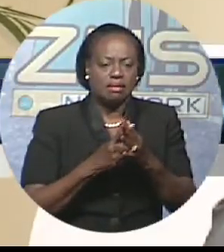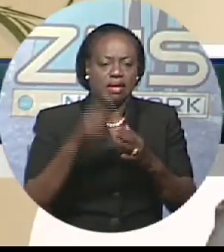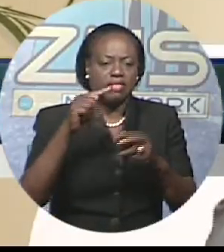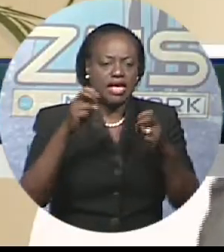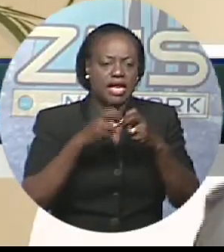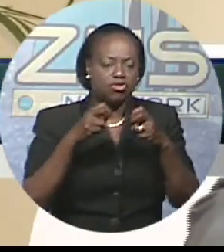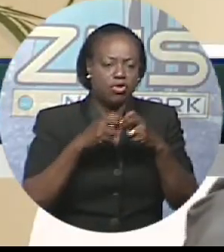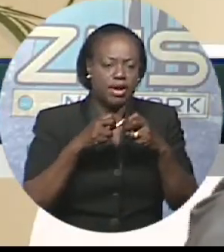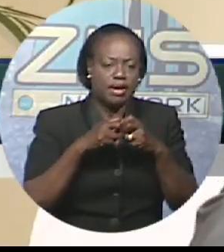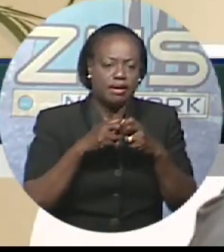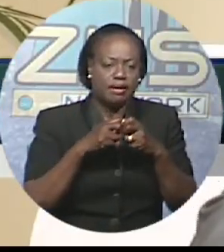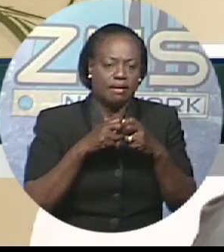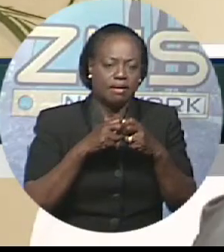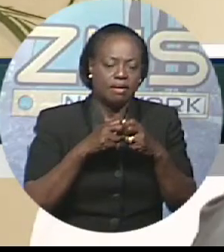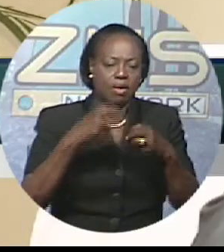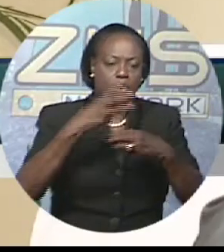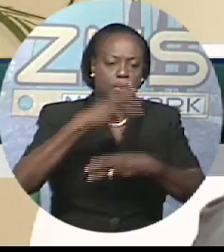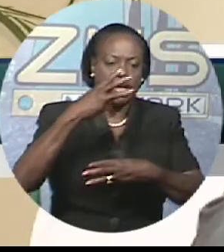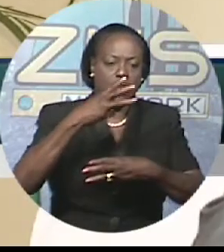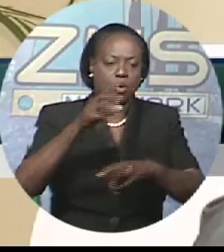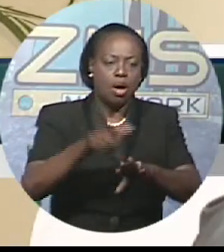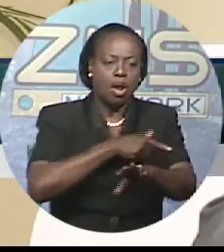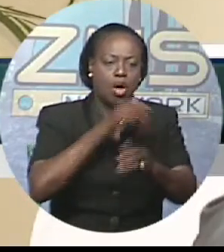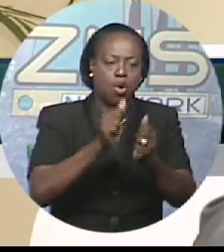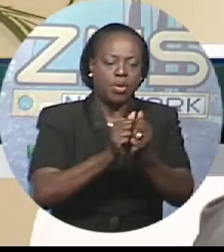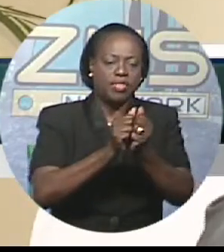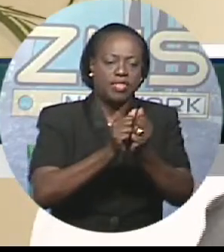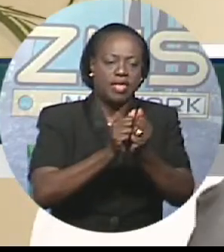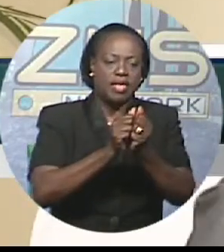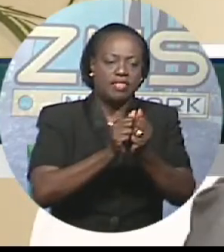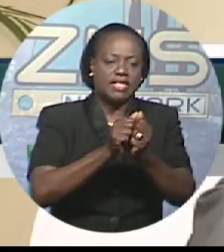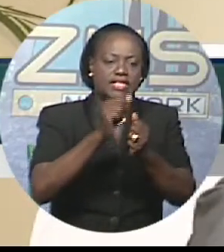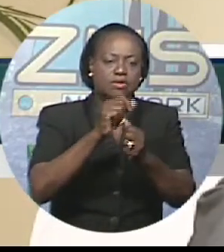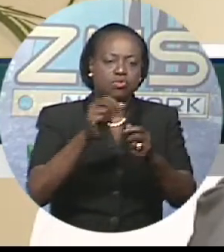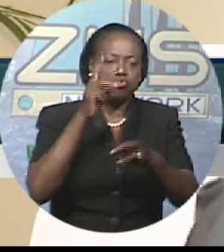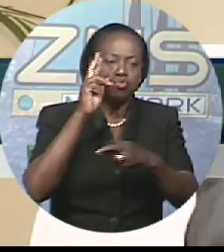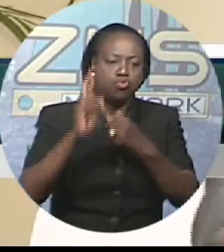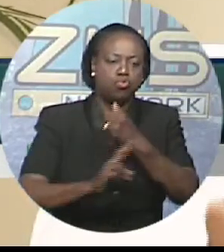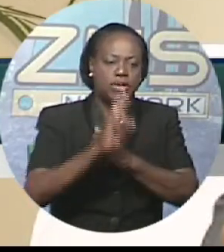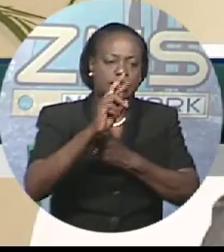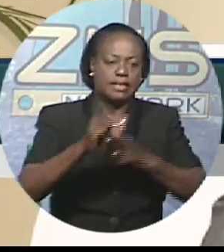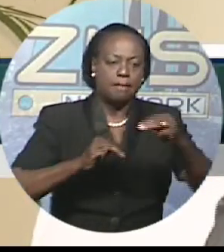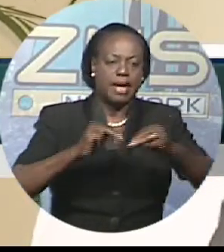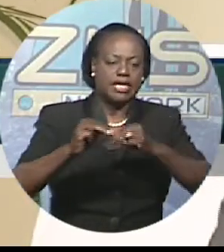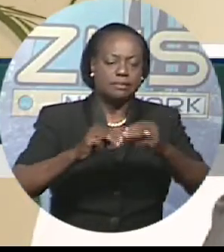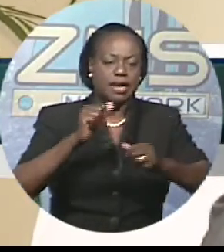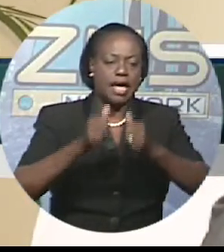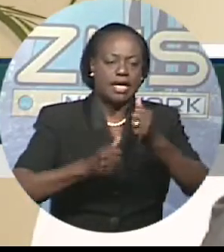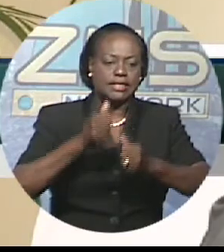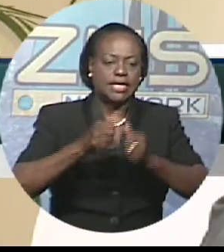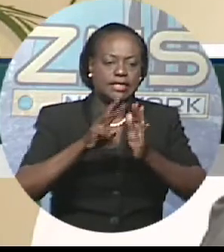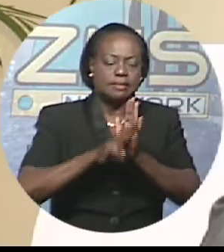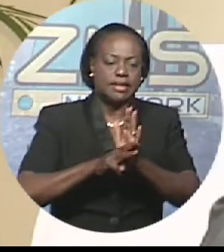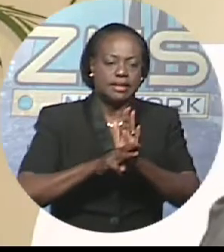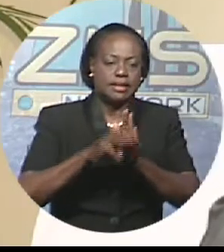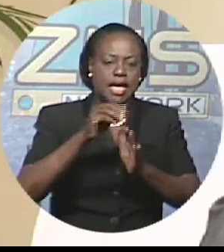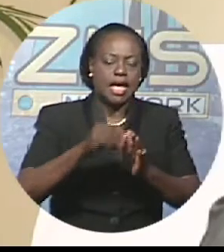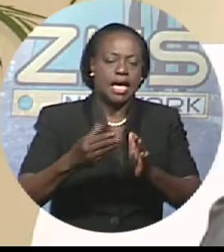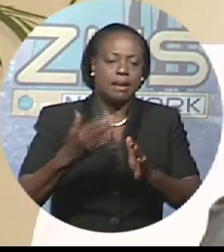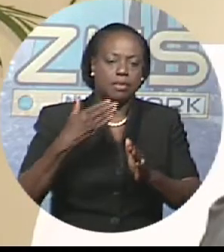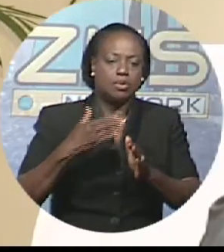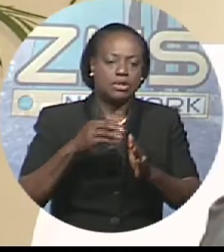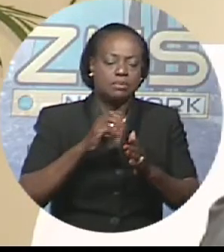with the Department of Civil Aviation to build their future. The project is expected to be completed in December of this year, and the process has already started